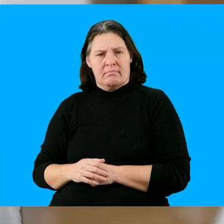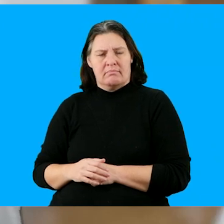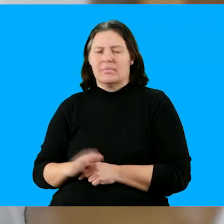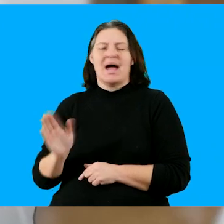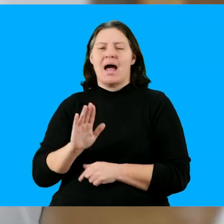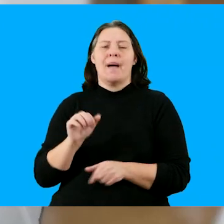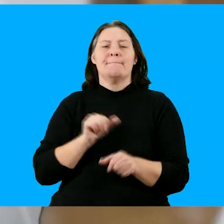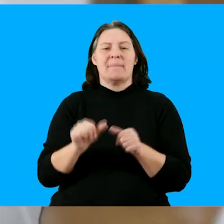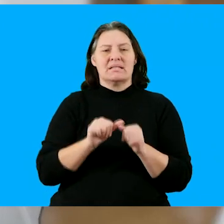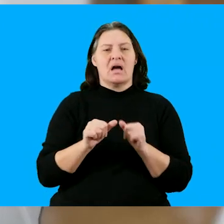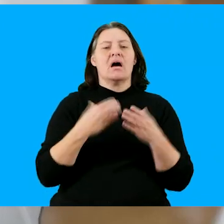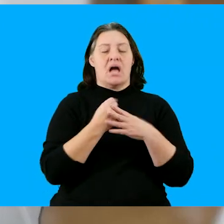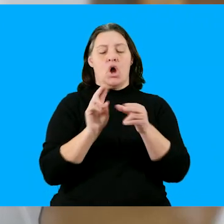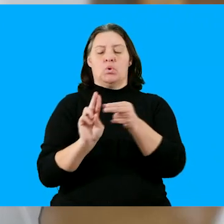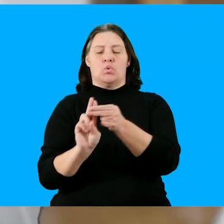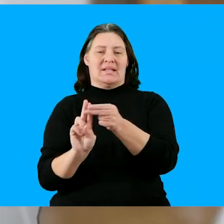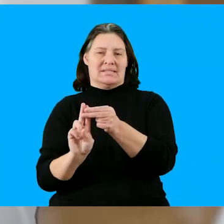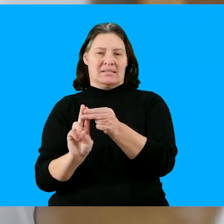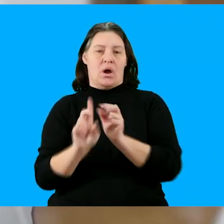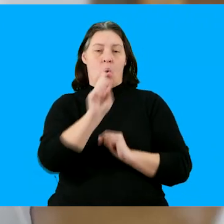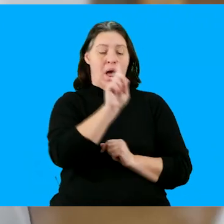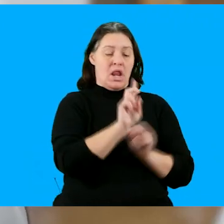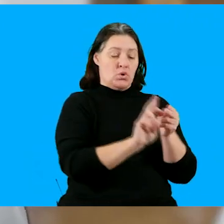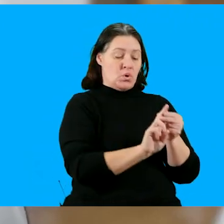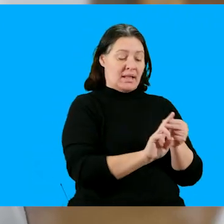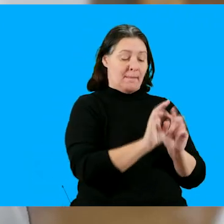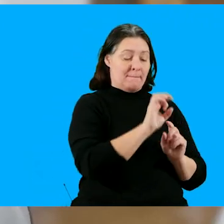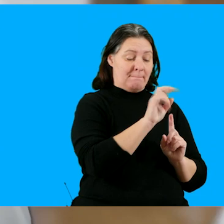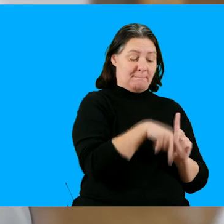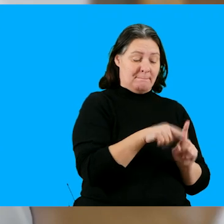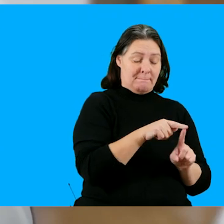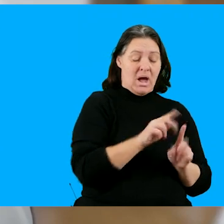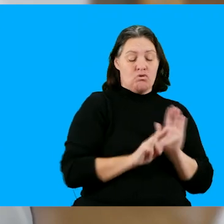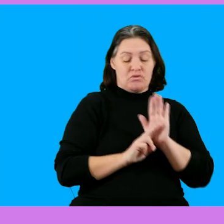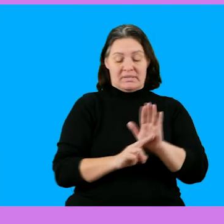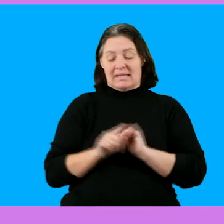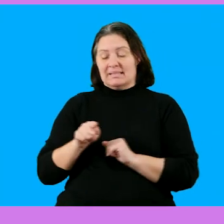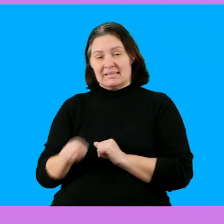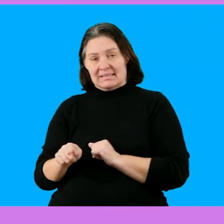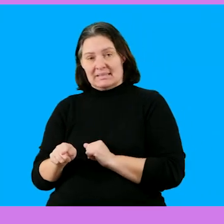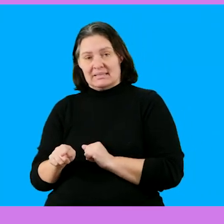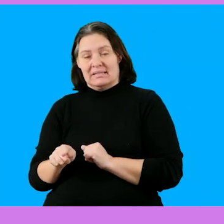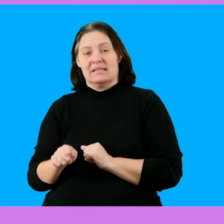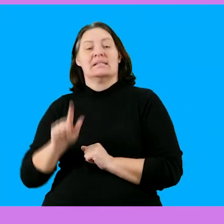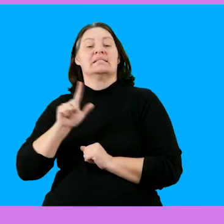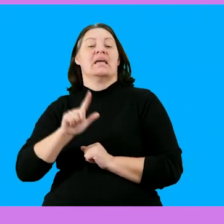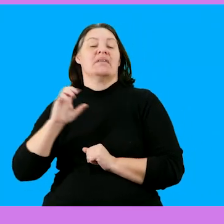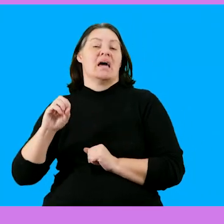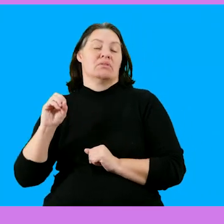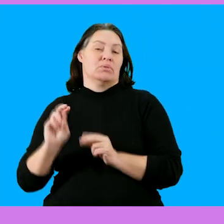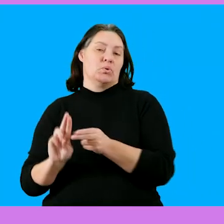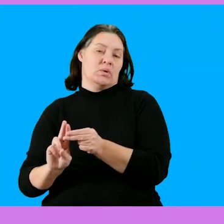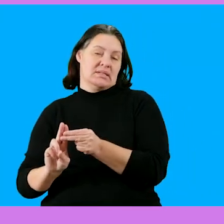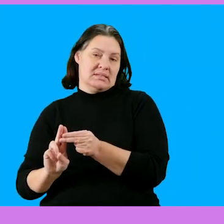so let's rather focus on the word unit. So 1 unit on the map represents or is equals to